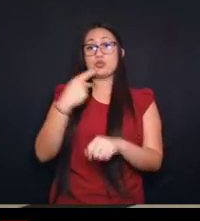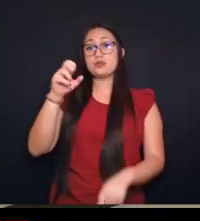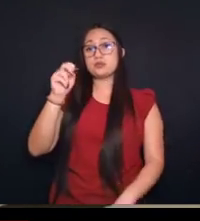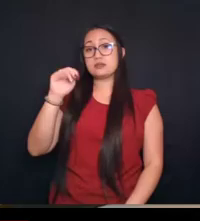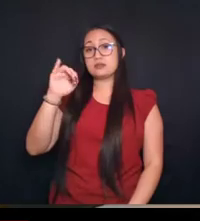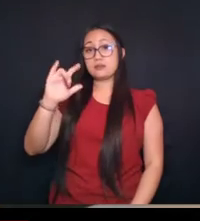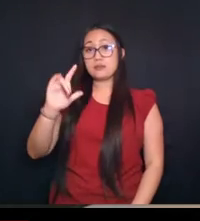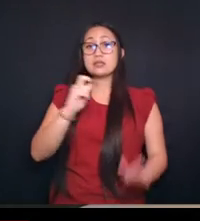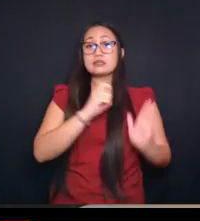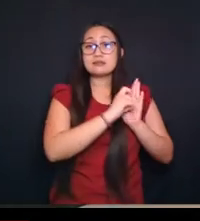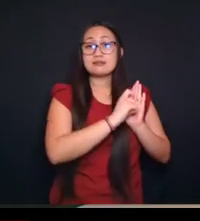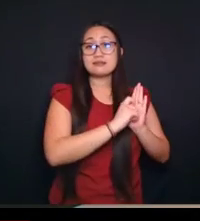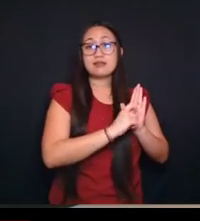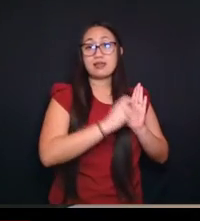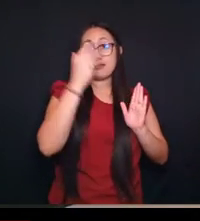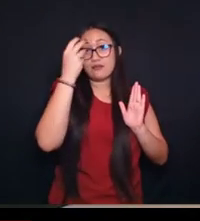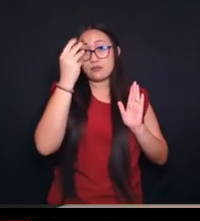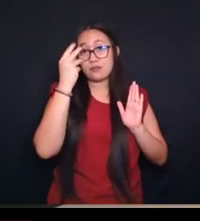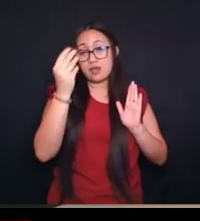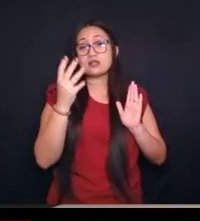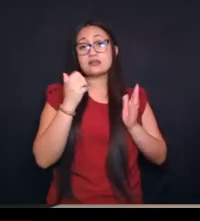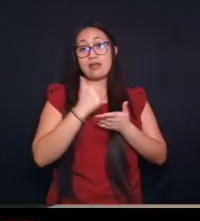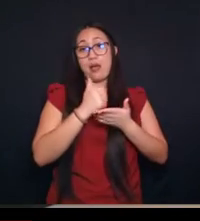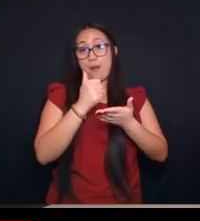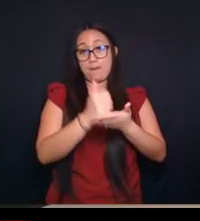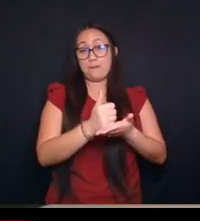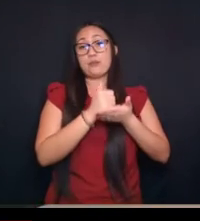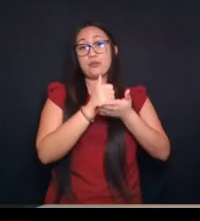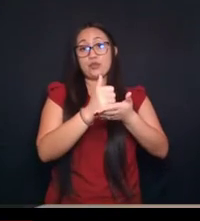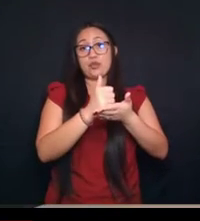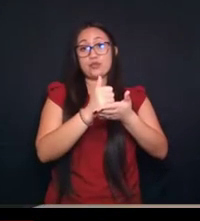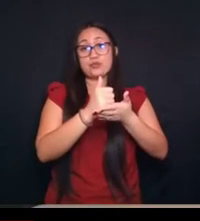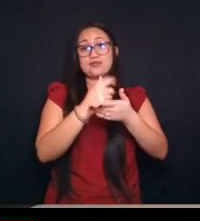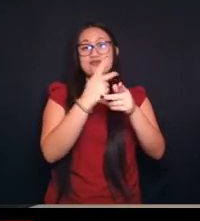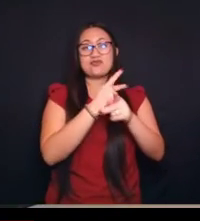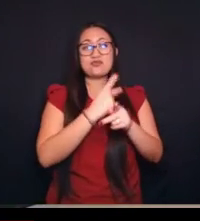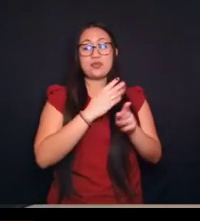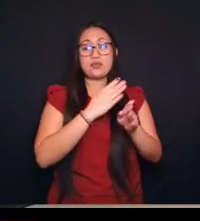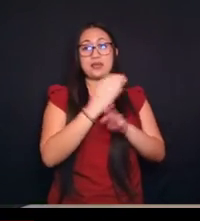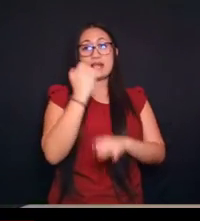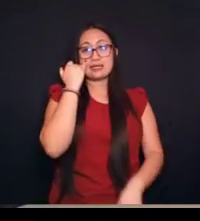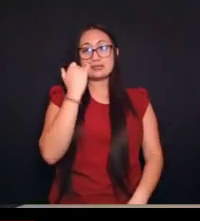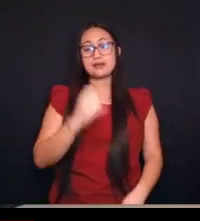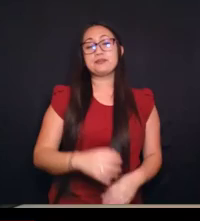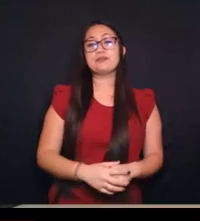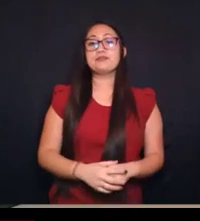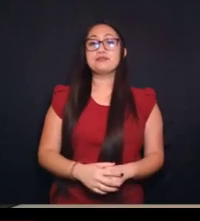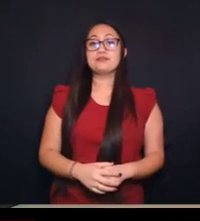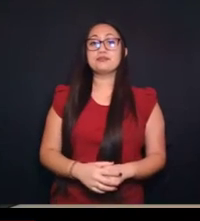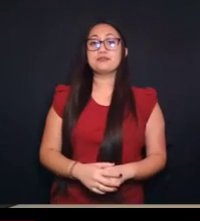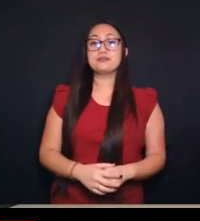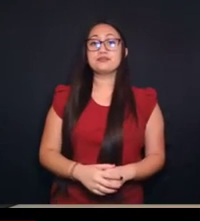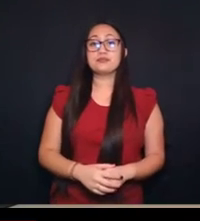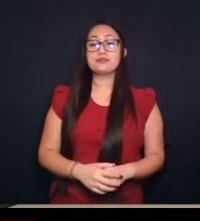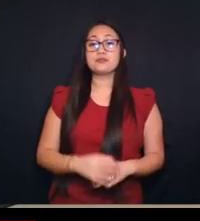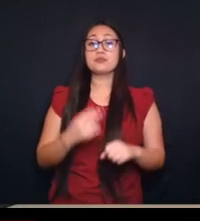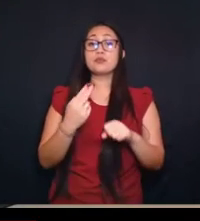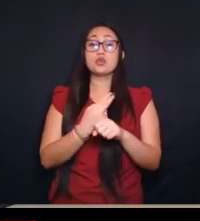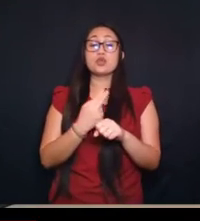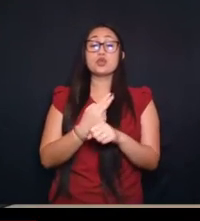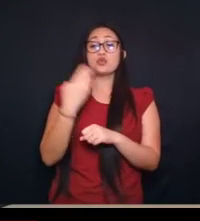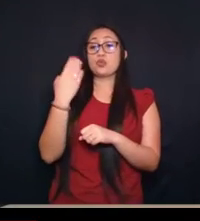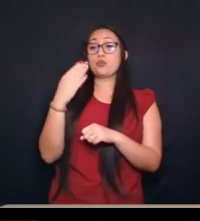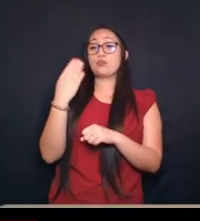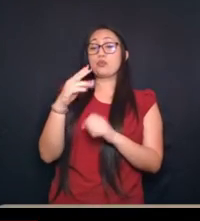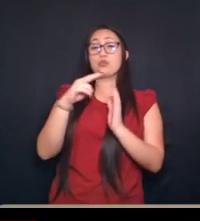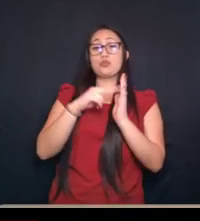any information that you think will help you in finding the main idea. We're going to be using the reading cards, the blue reading